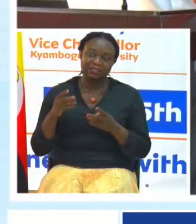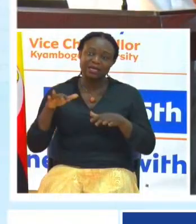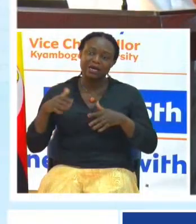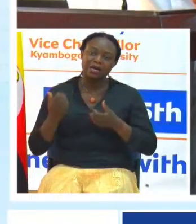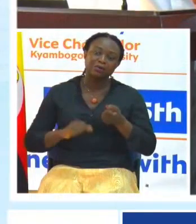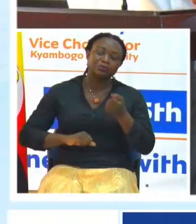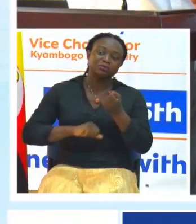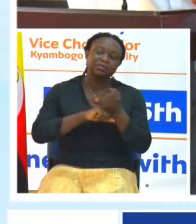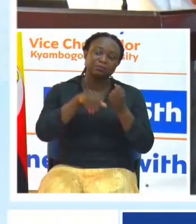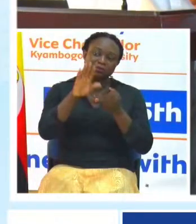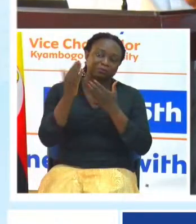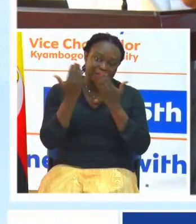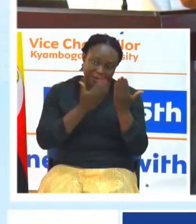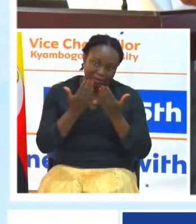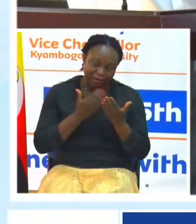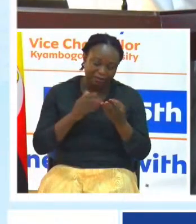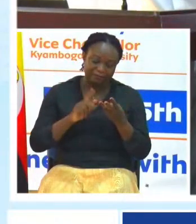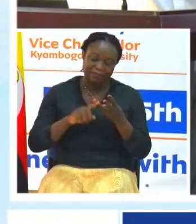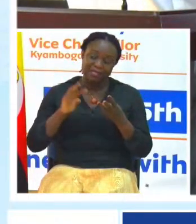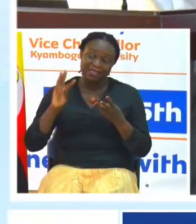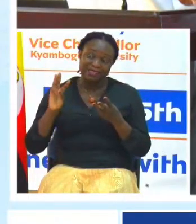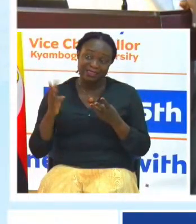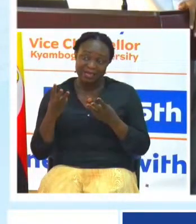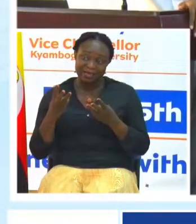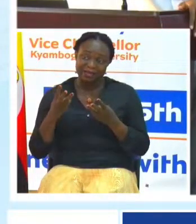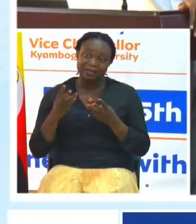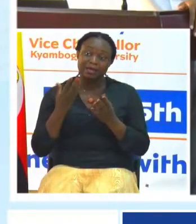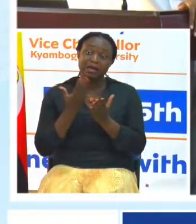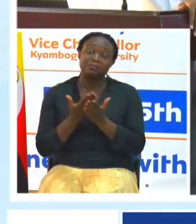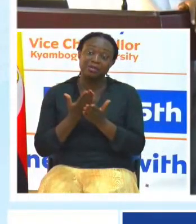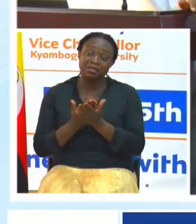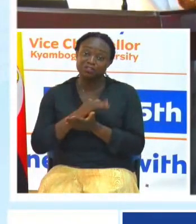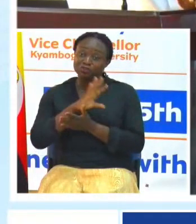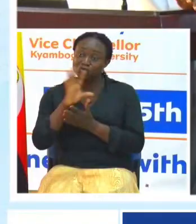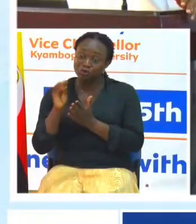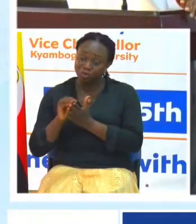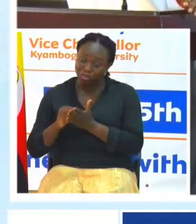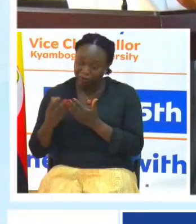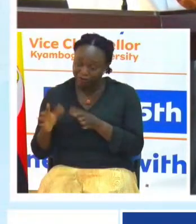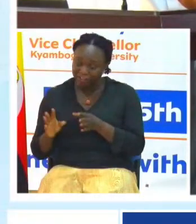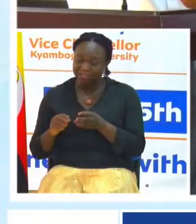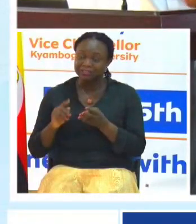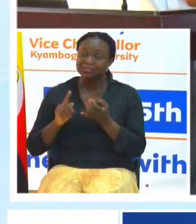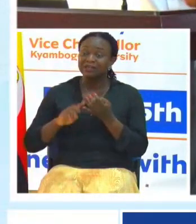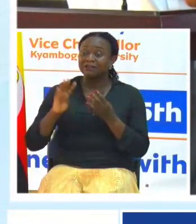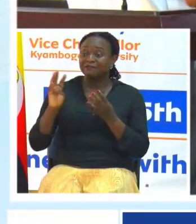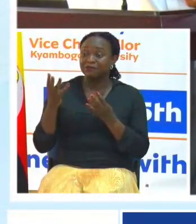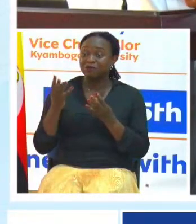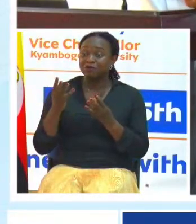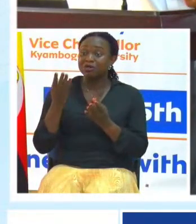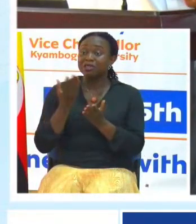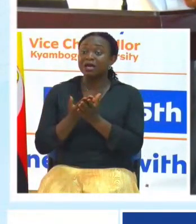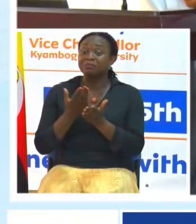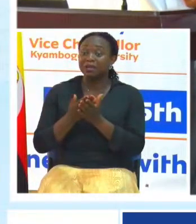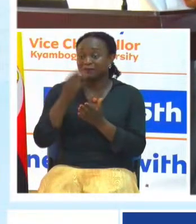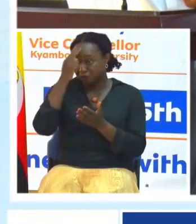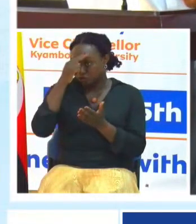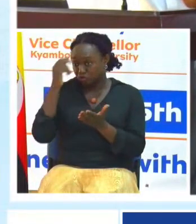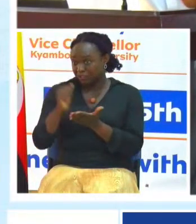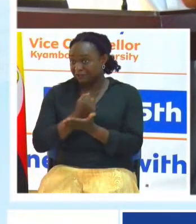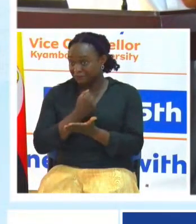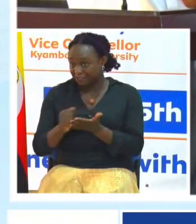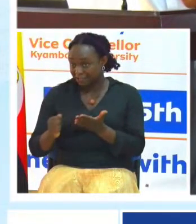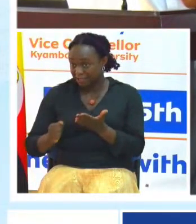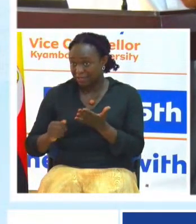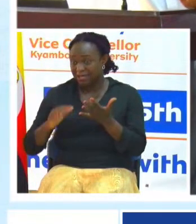studies. The third step is completing your application. The fourth step is applying for your student visa.